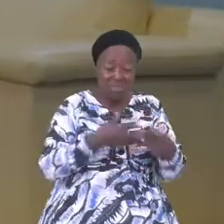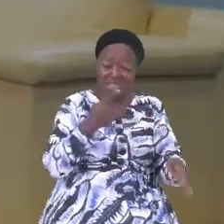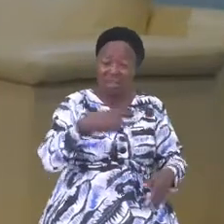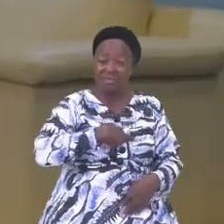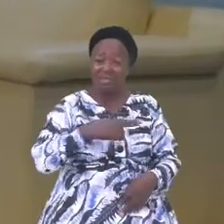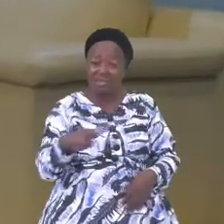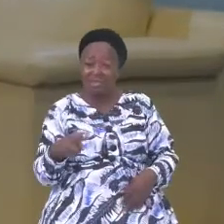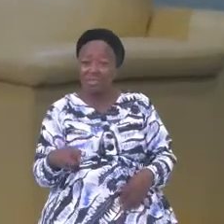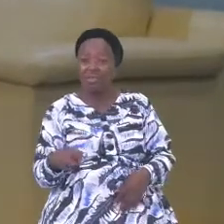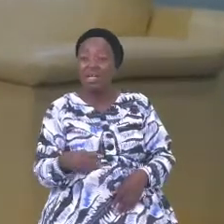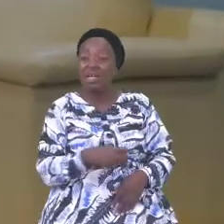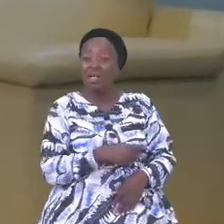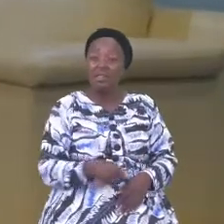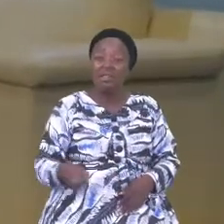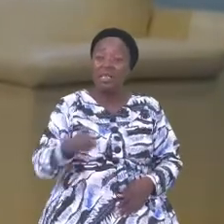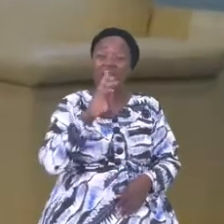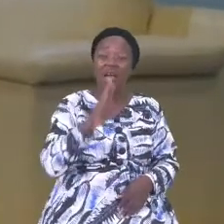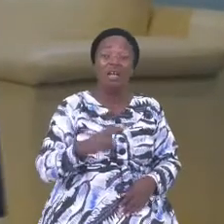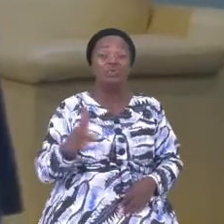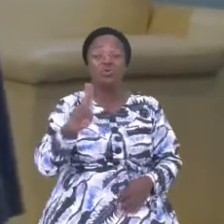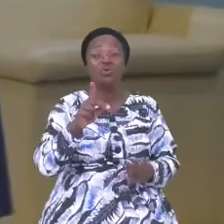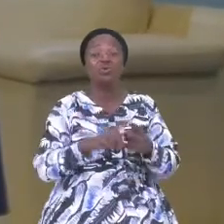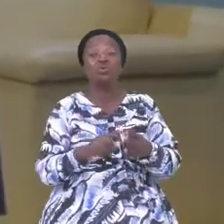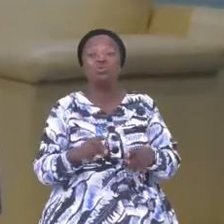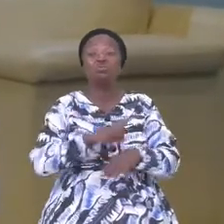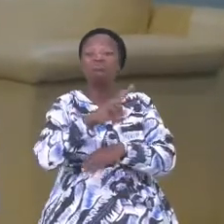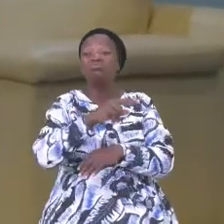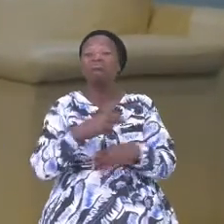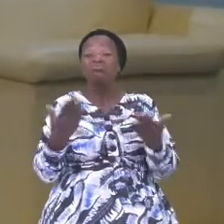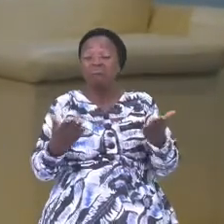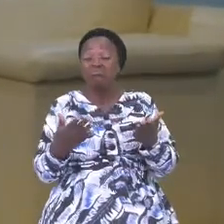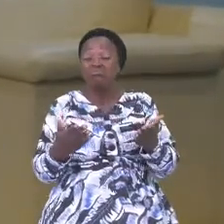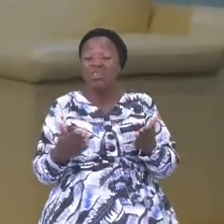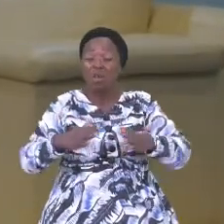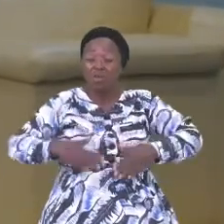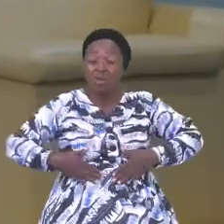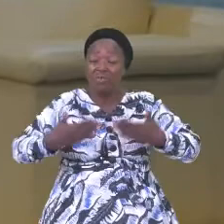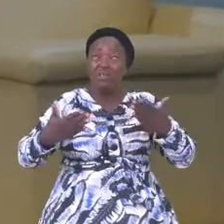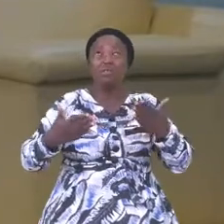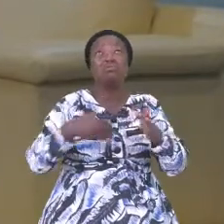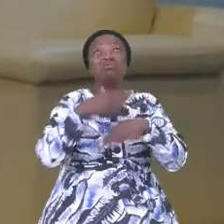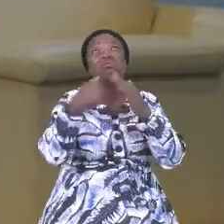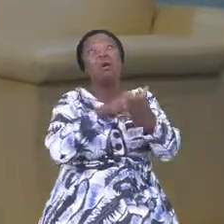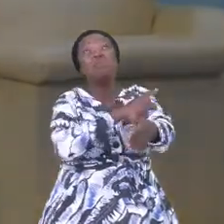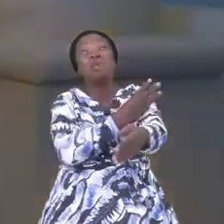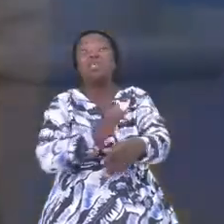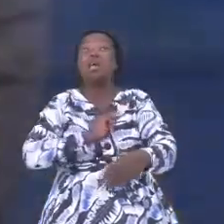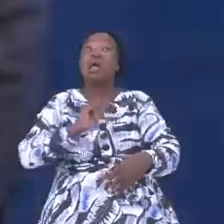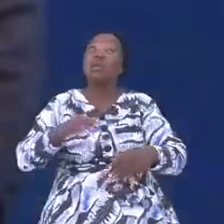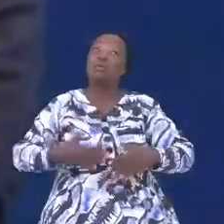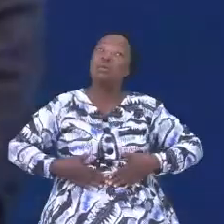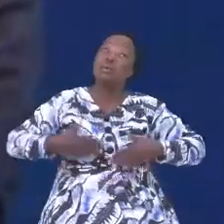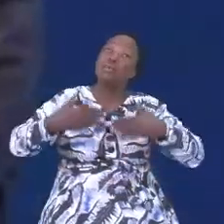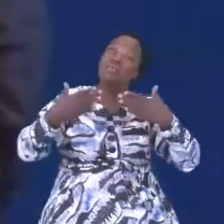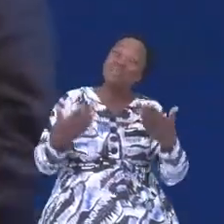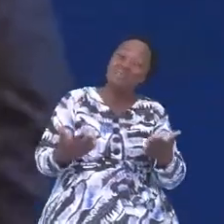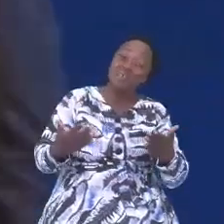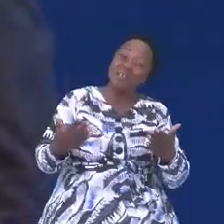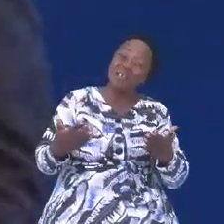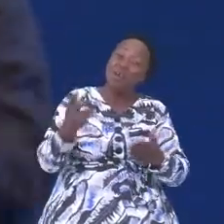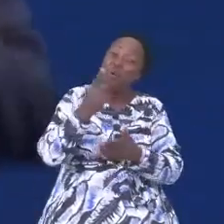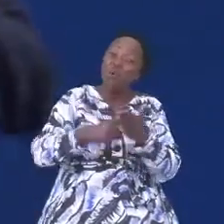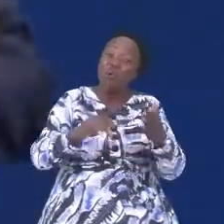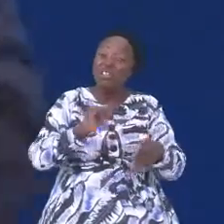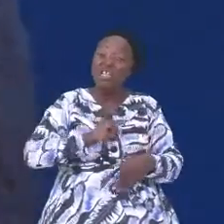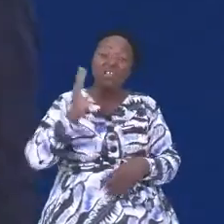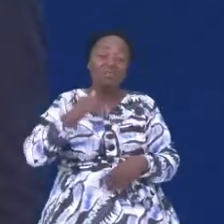religion, they are used to confession. Almighty, I confess what I should have